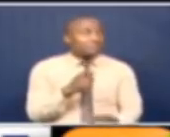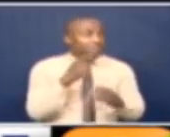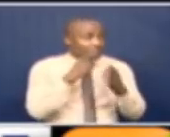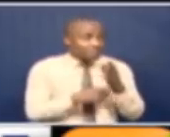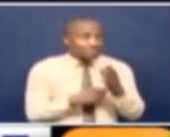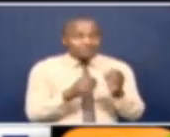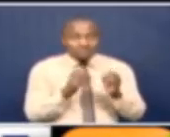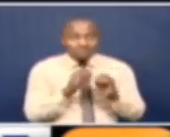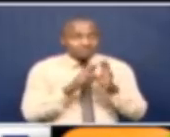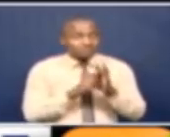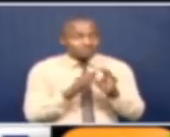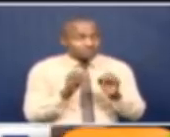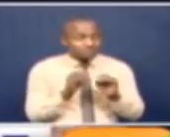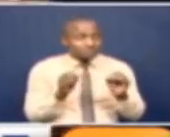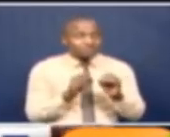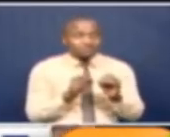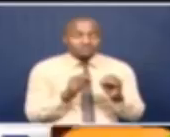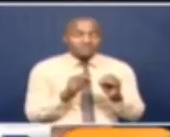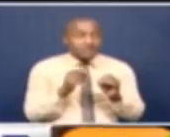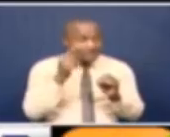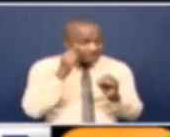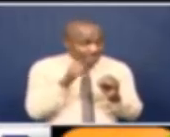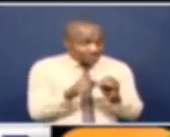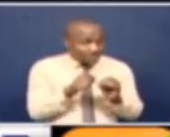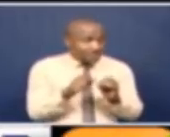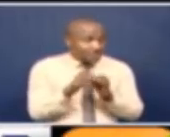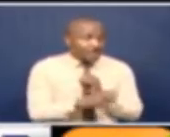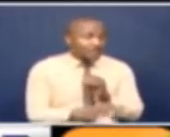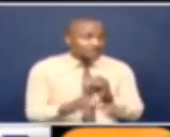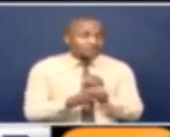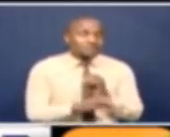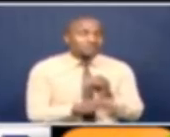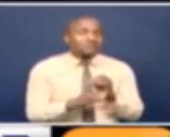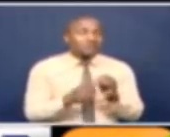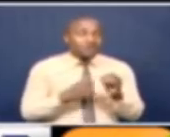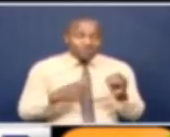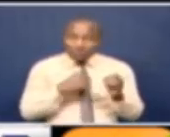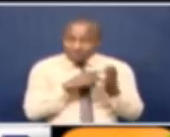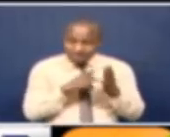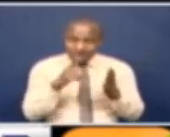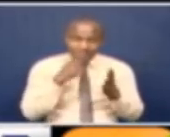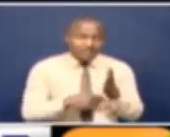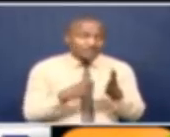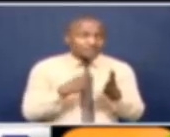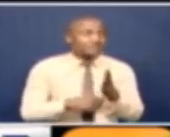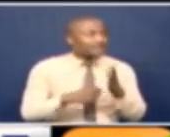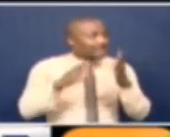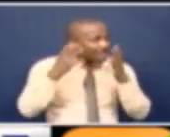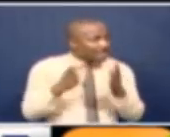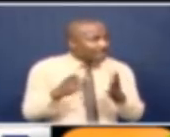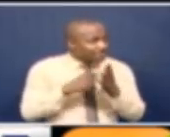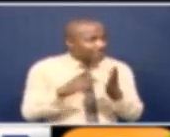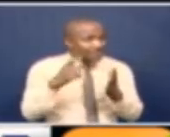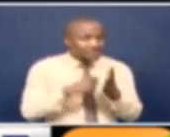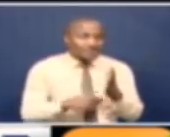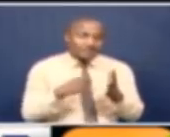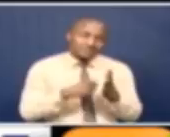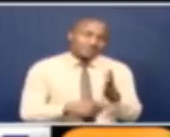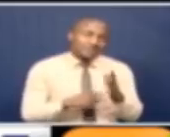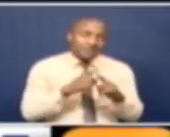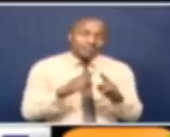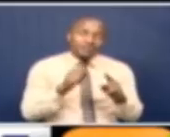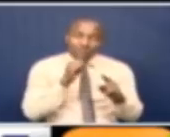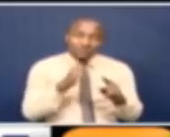No taxation, no representation. Sure. Yes. So I think in this case, in this country, we are paying taxes, heavily paying taxes, but we don't